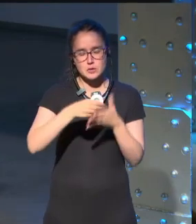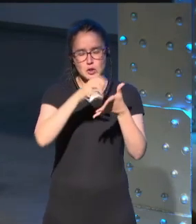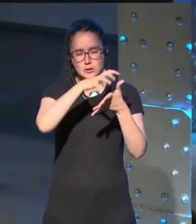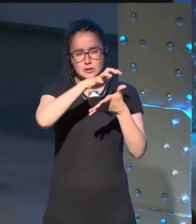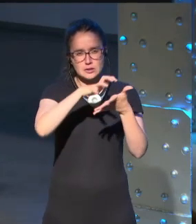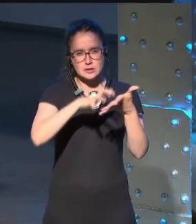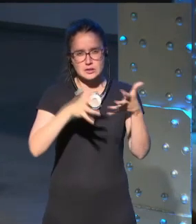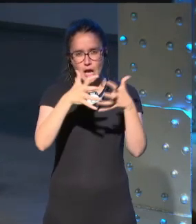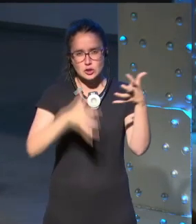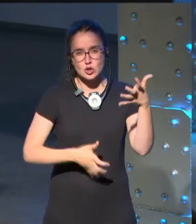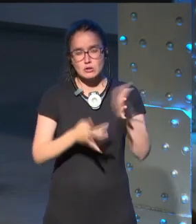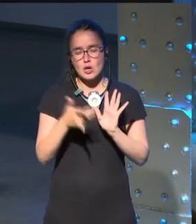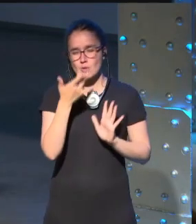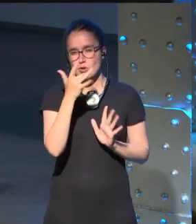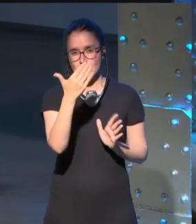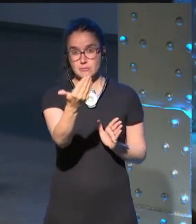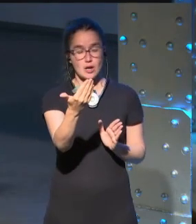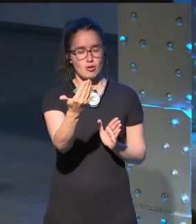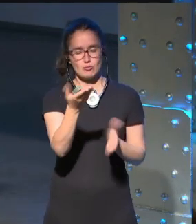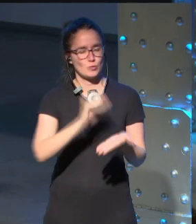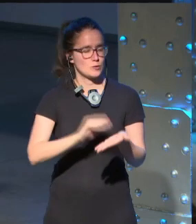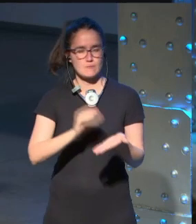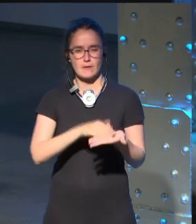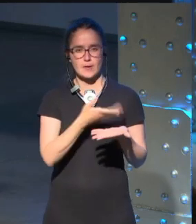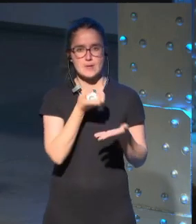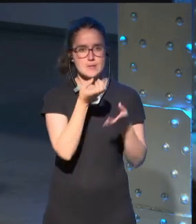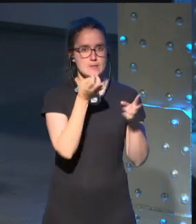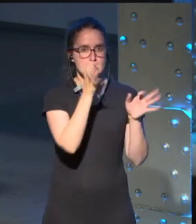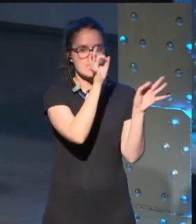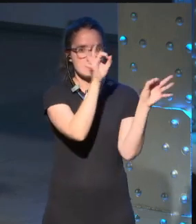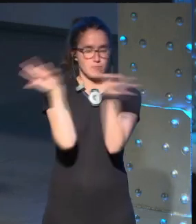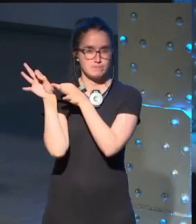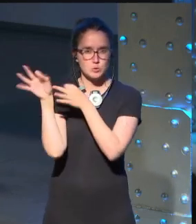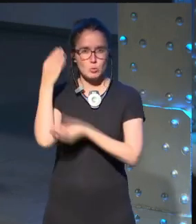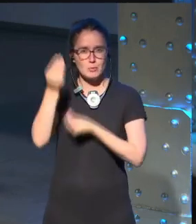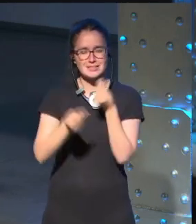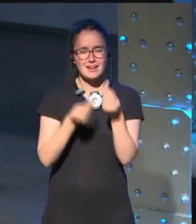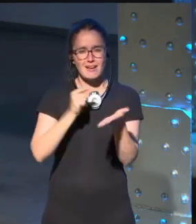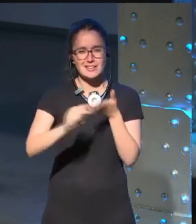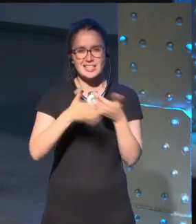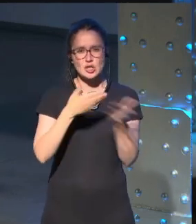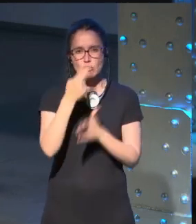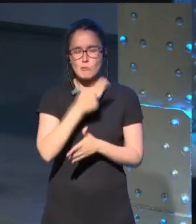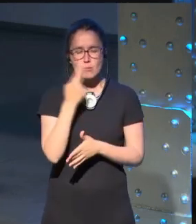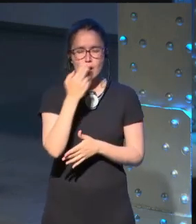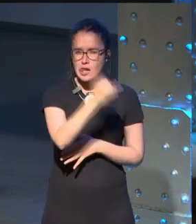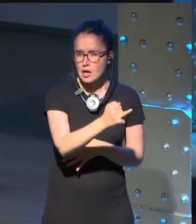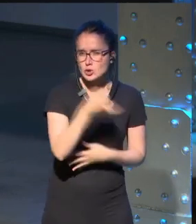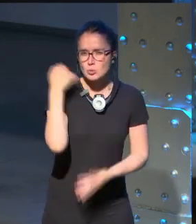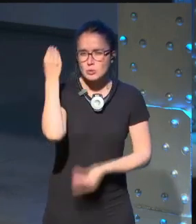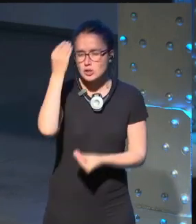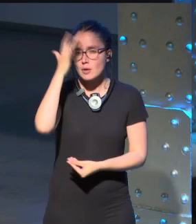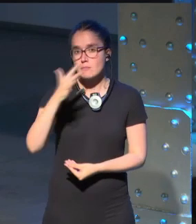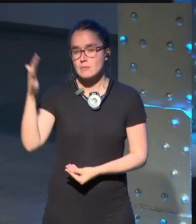In a lot of the text, you bring us face to face with a situation that we don't like to look at. Do you believe in committed